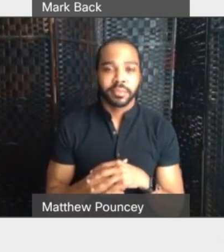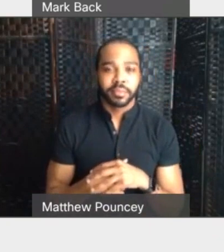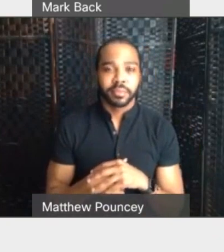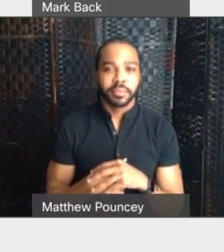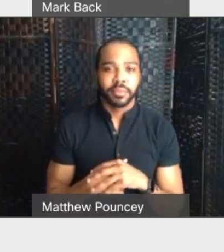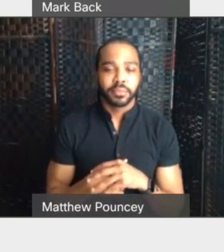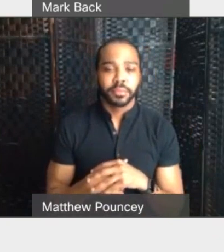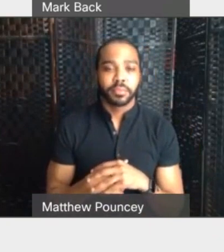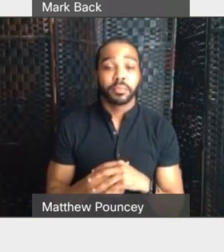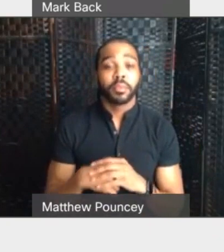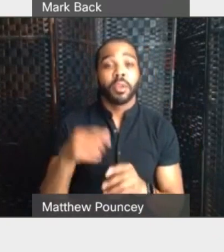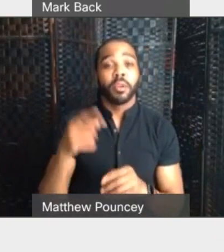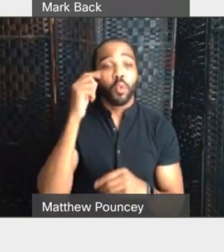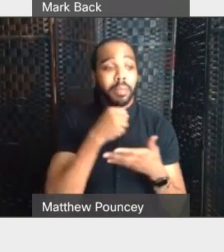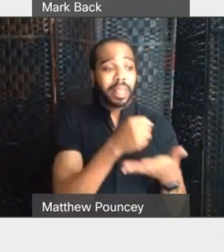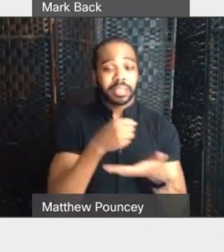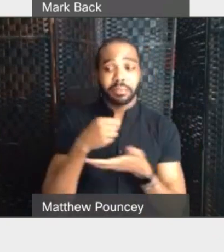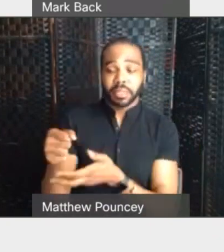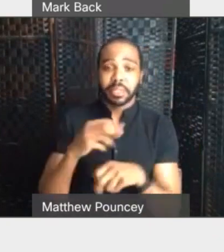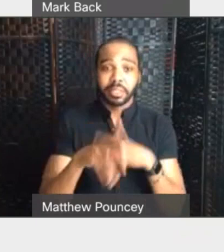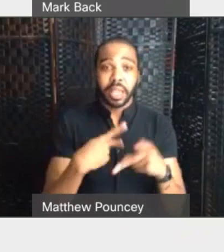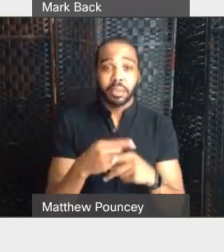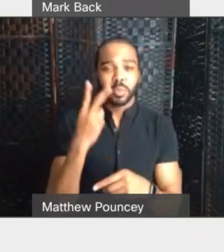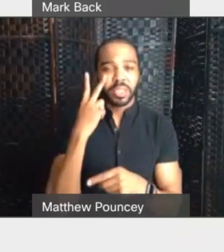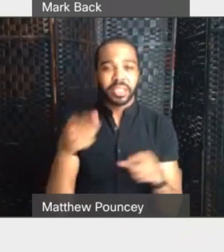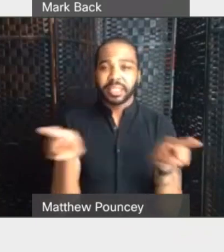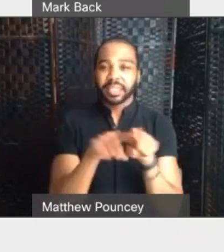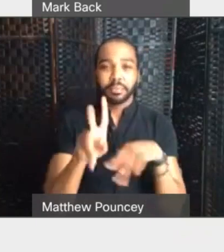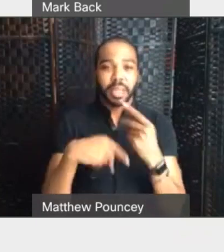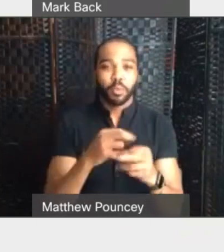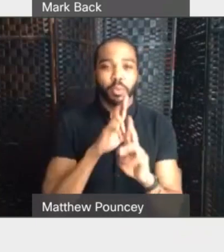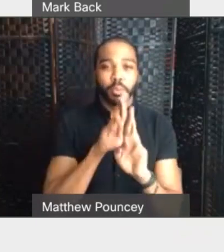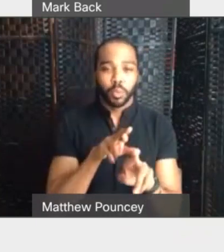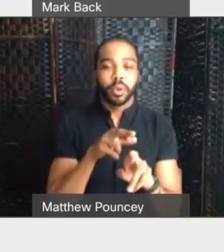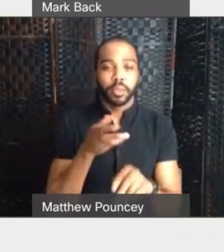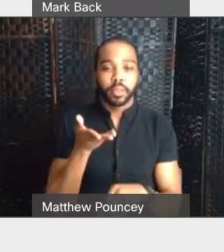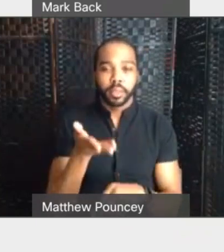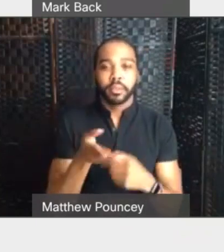by placement type, we see the same kind of report in that